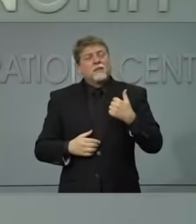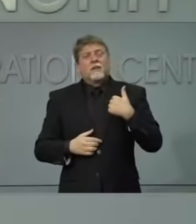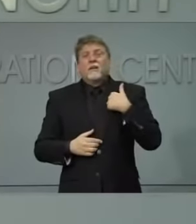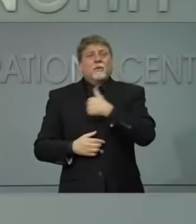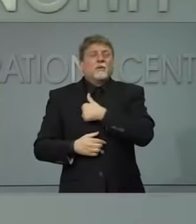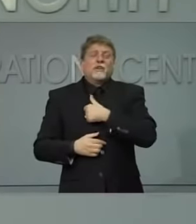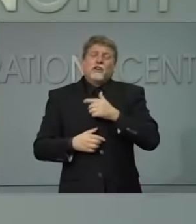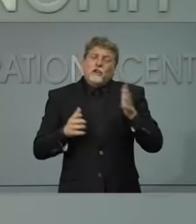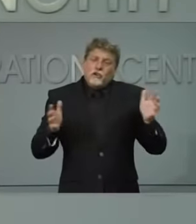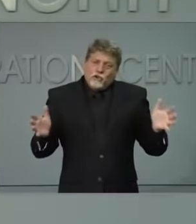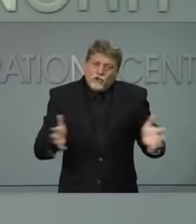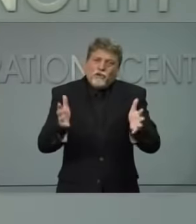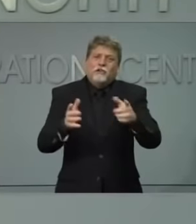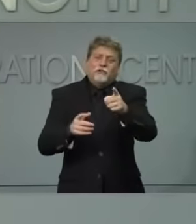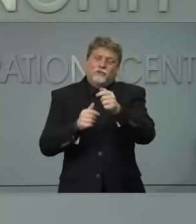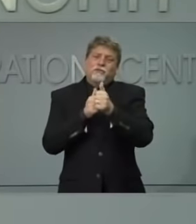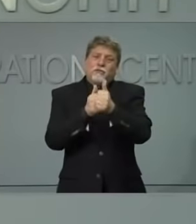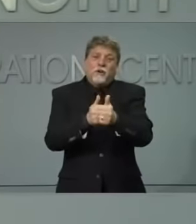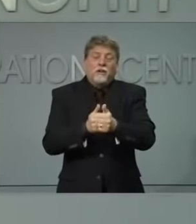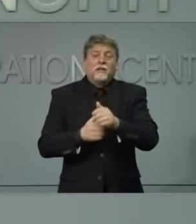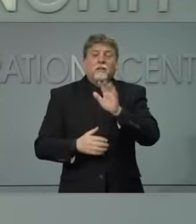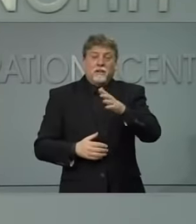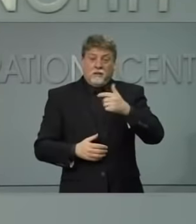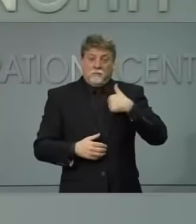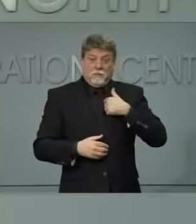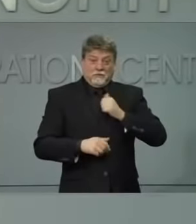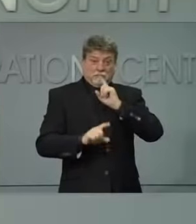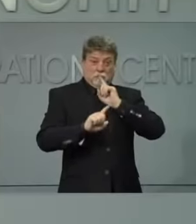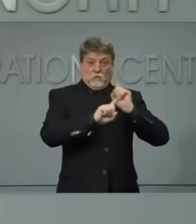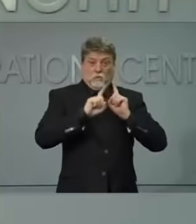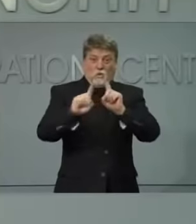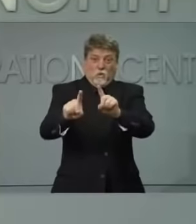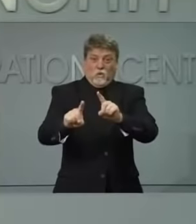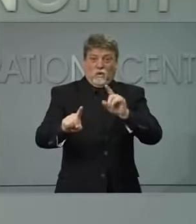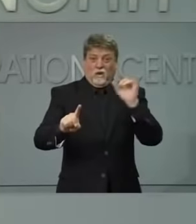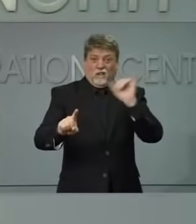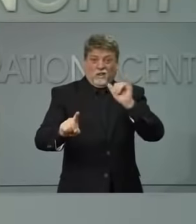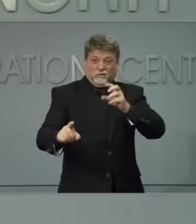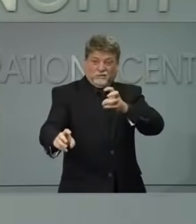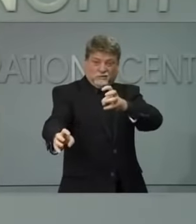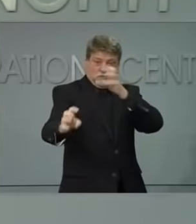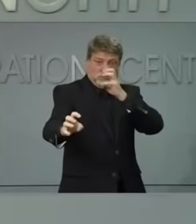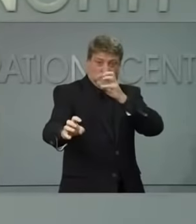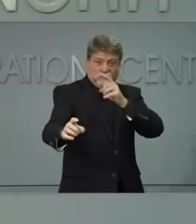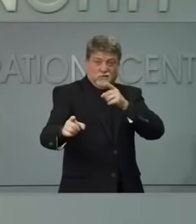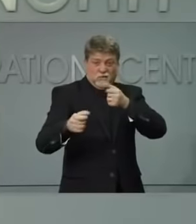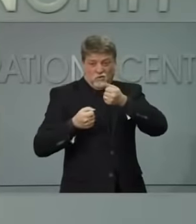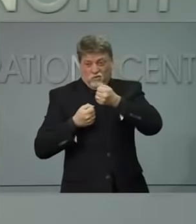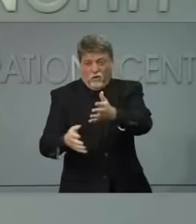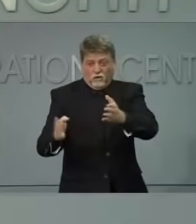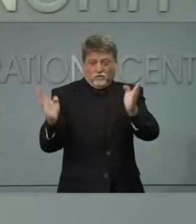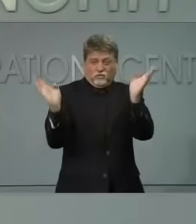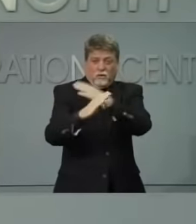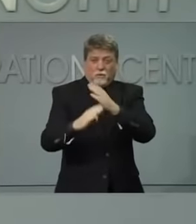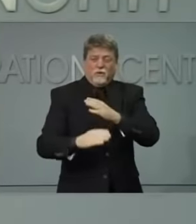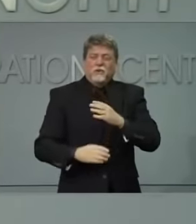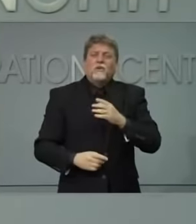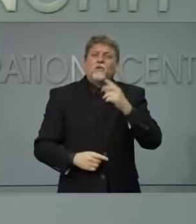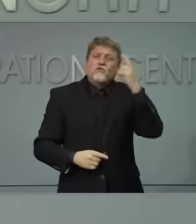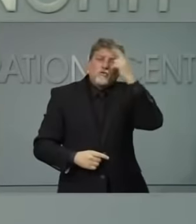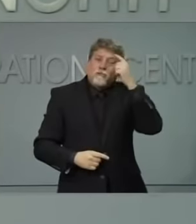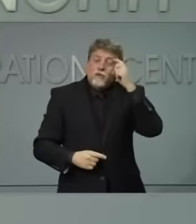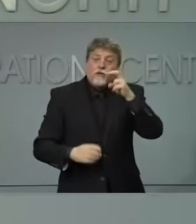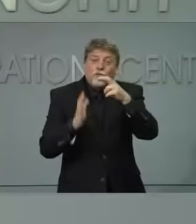orders out there in order to get anybody in trouble. We're putting them out there to save lives.